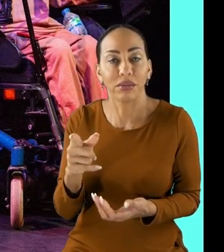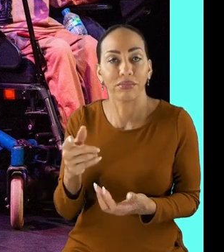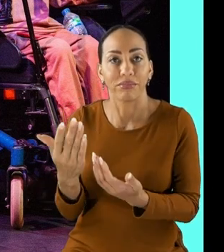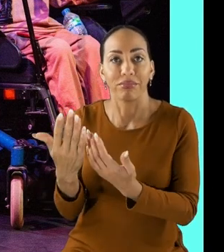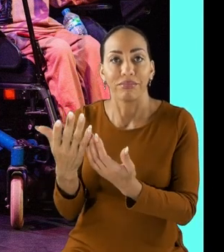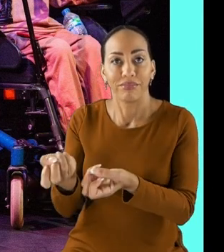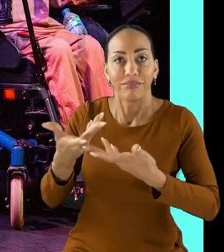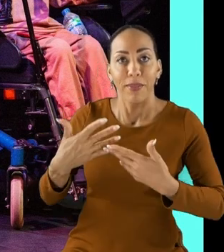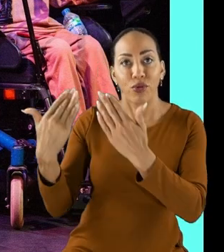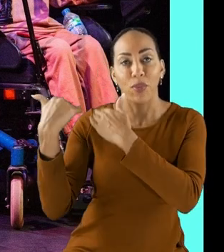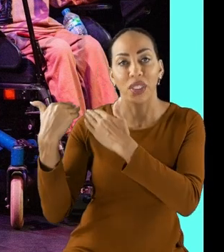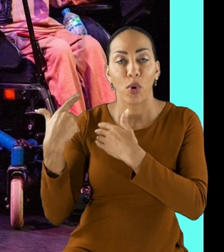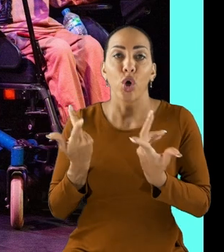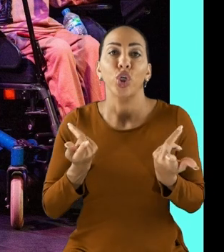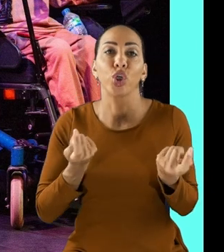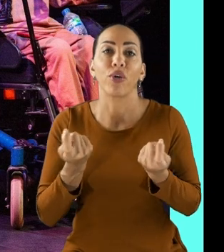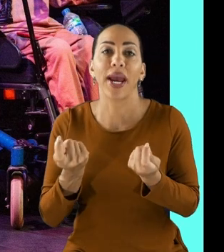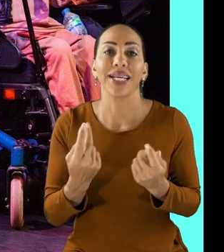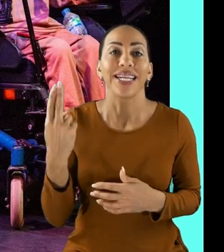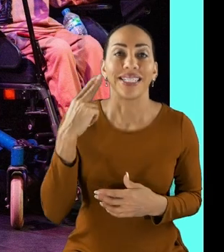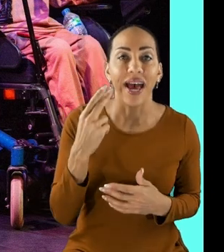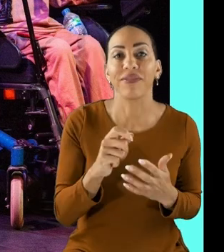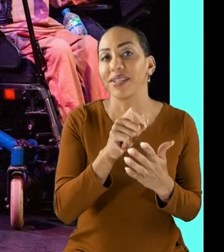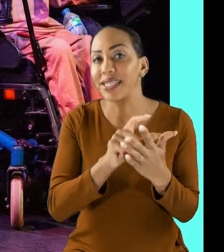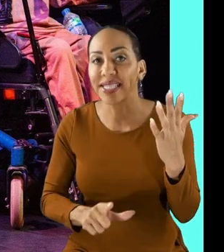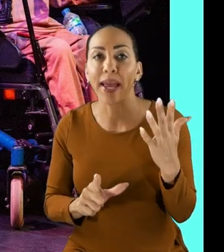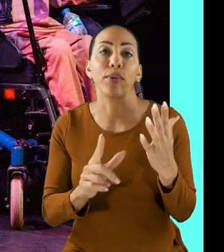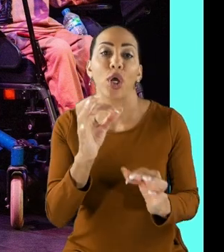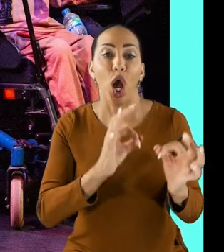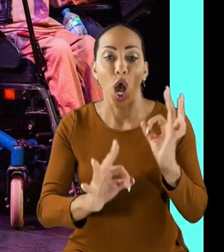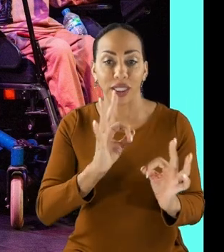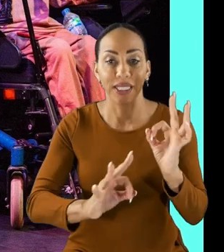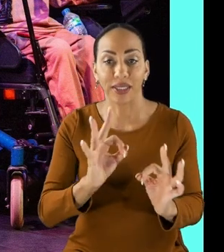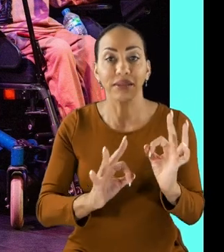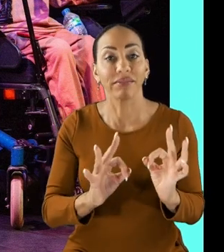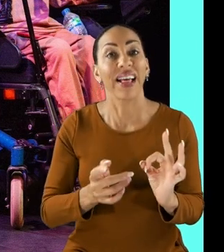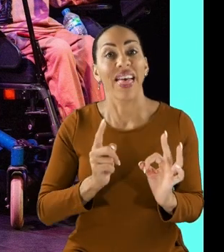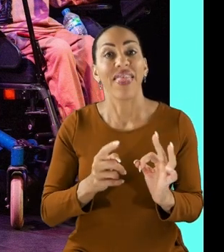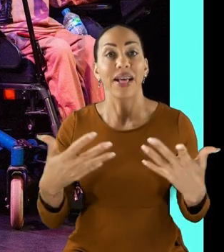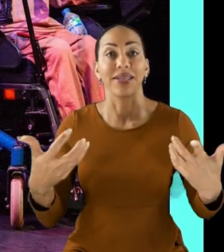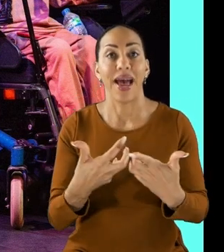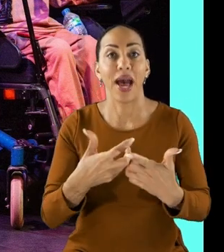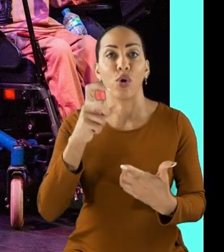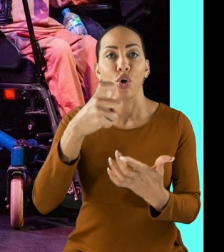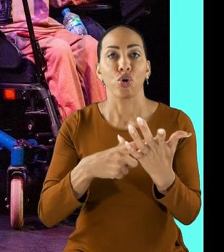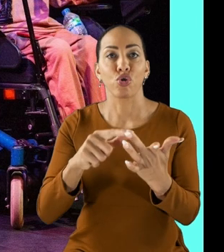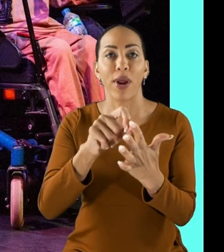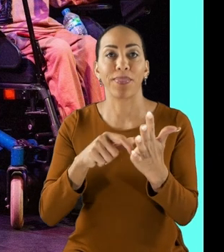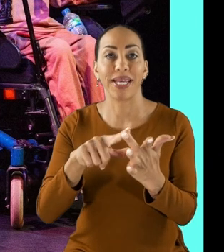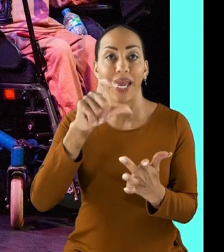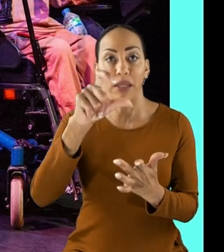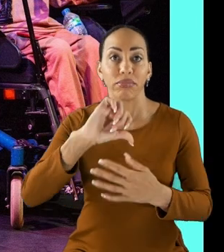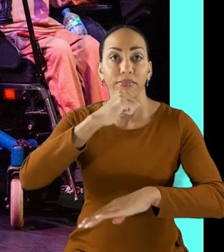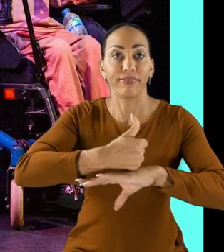disabled artists? They said yes, but make your show half of it. And that's really where CRIPtic began. And it kind of began